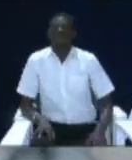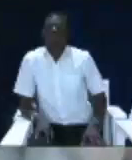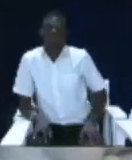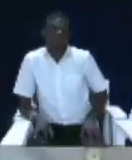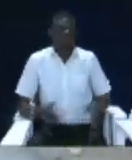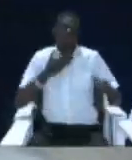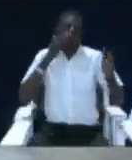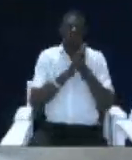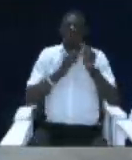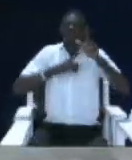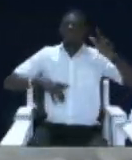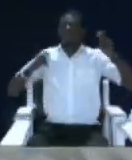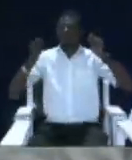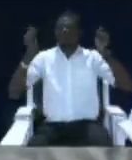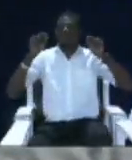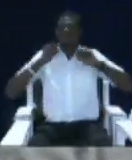Praise the Lord.